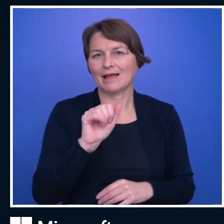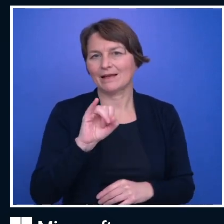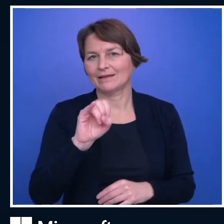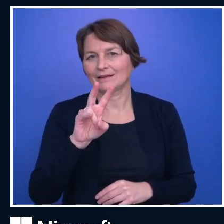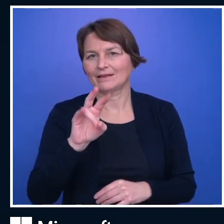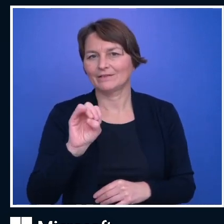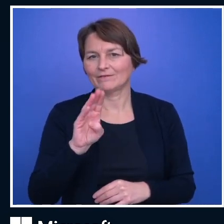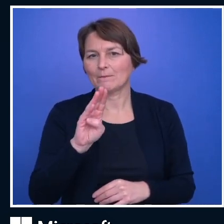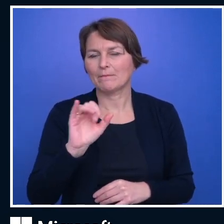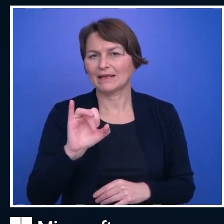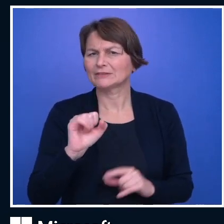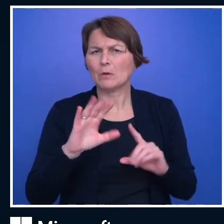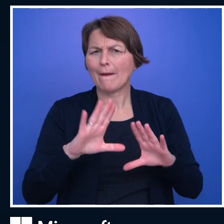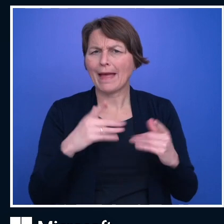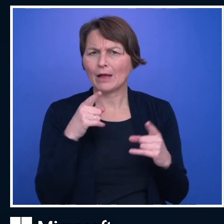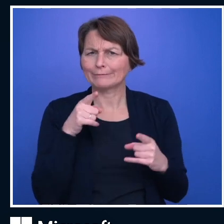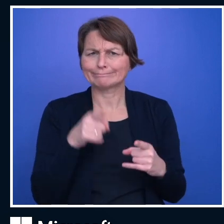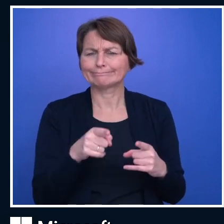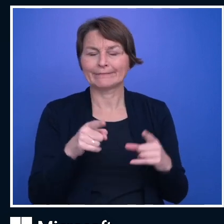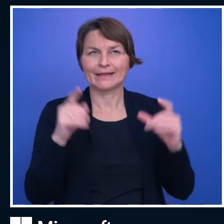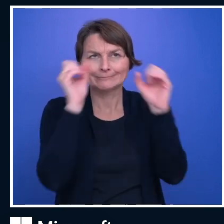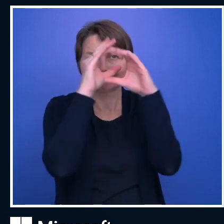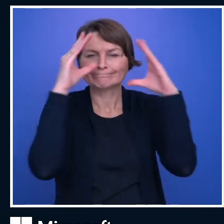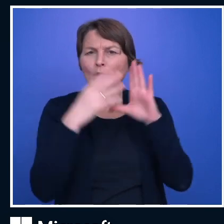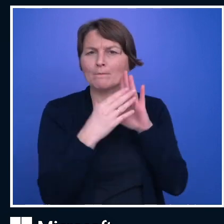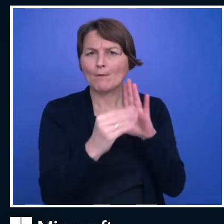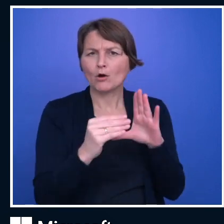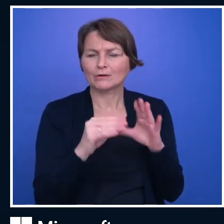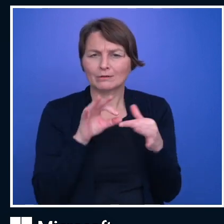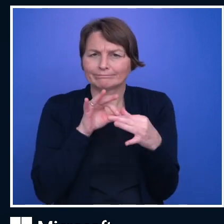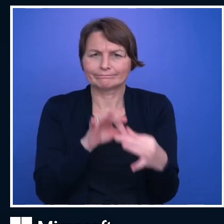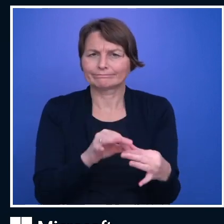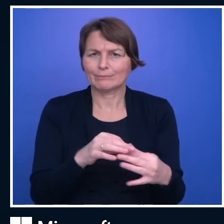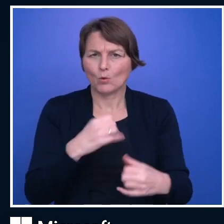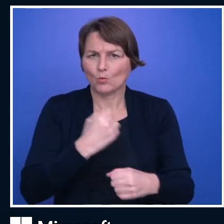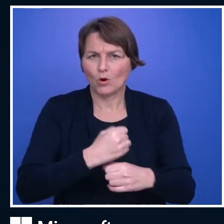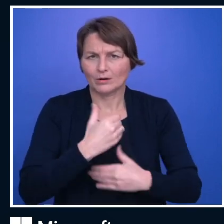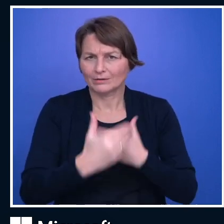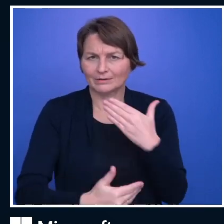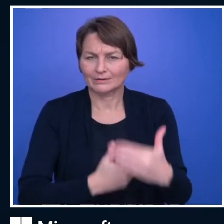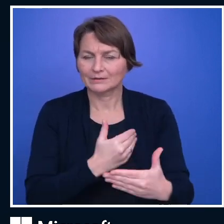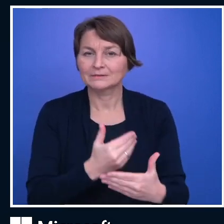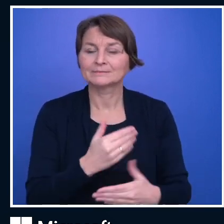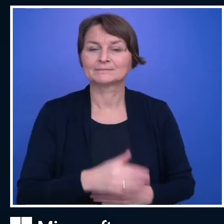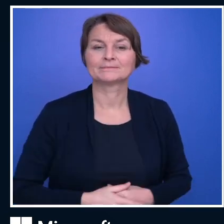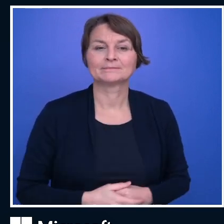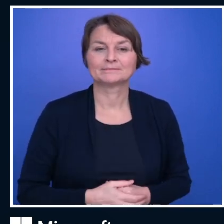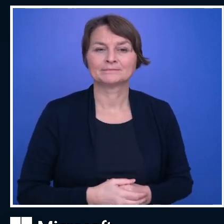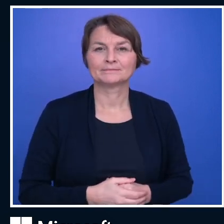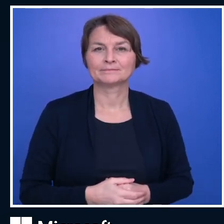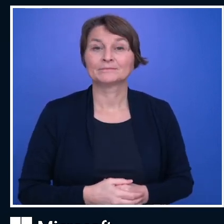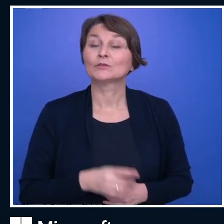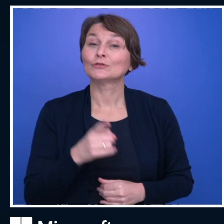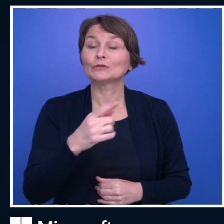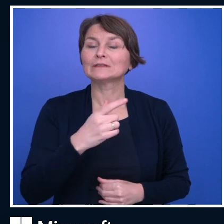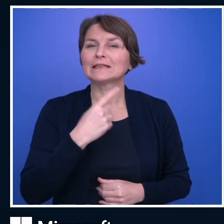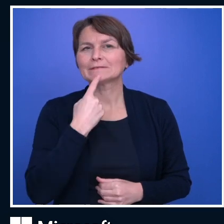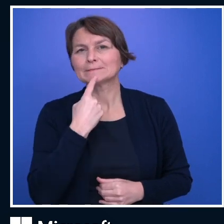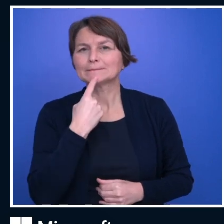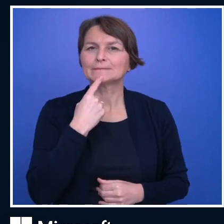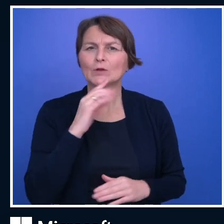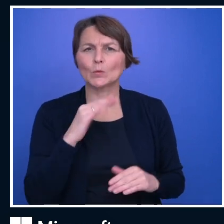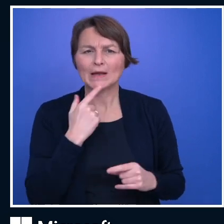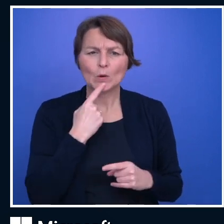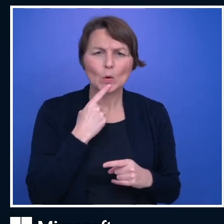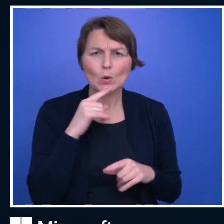that naive Bayes works on, and you can try and work on these as projects or just as practice, just to know more about